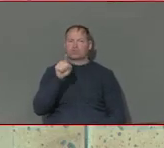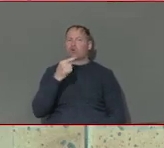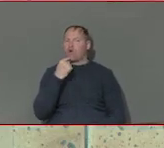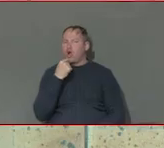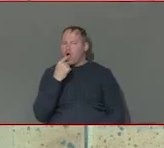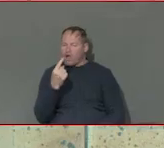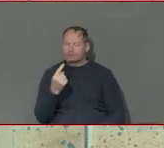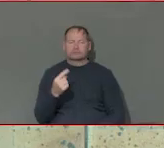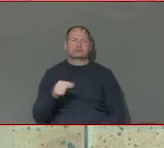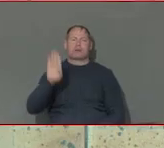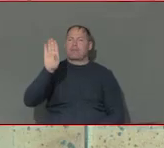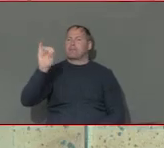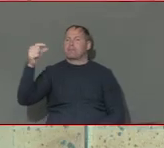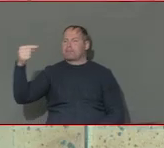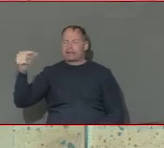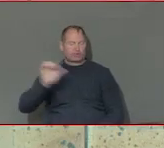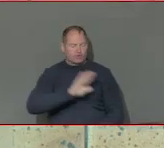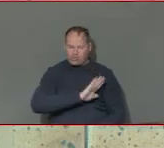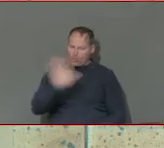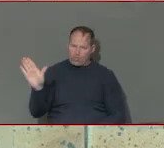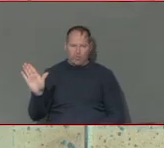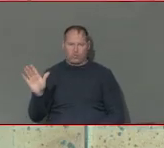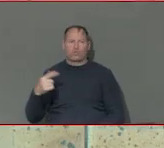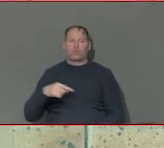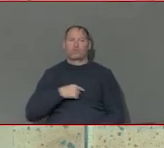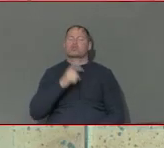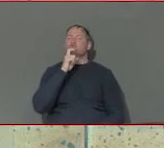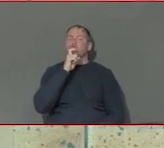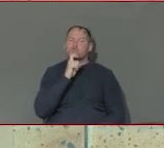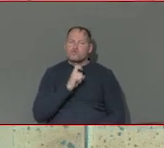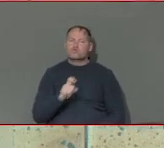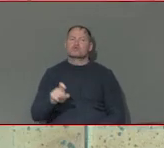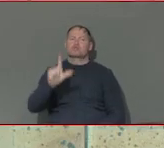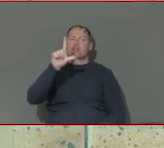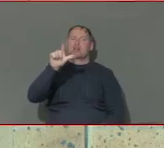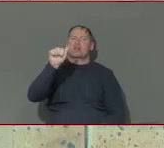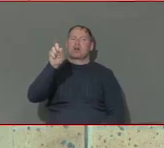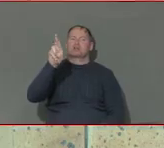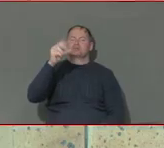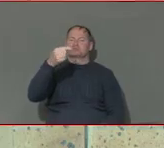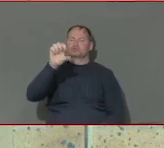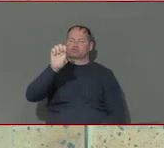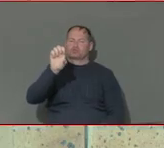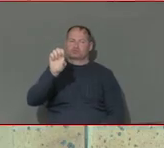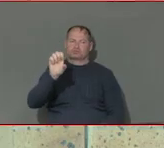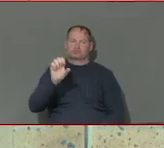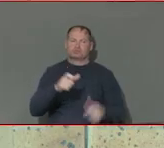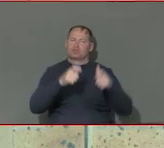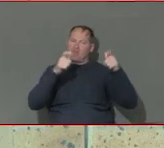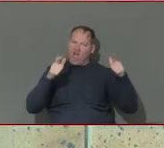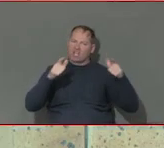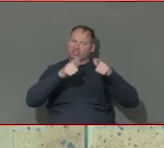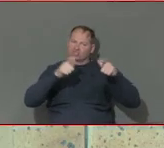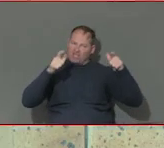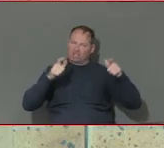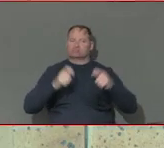jaws or whatever, we don't use the word big. We only use words such as large